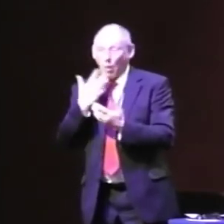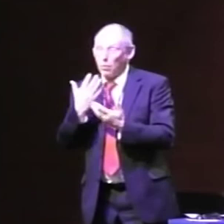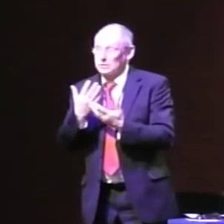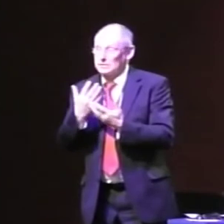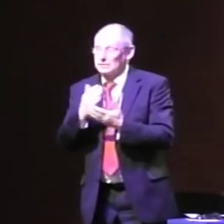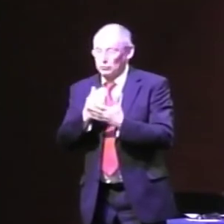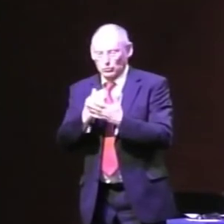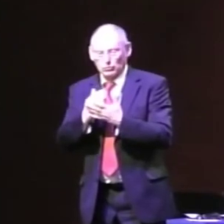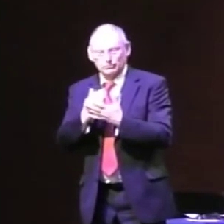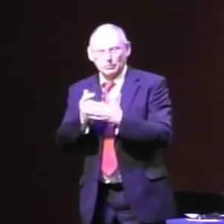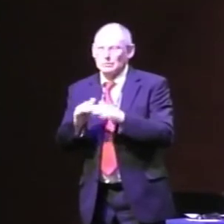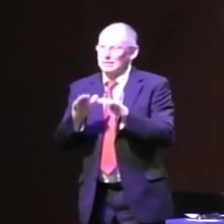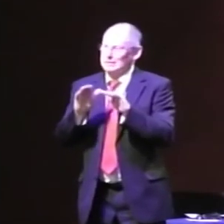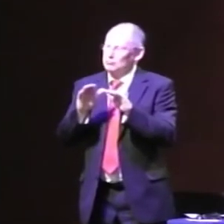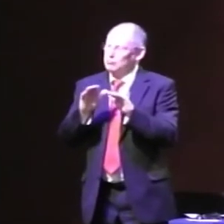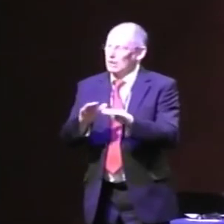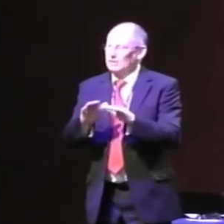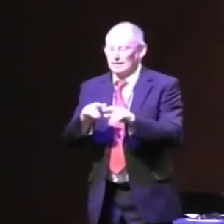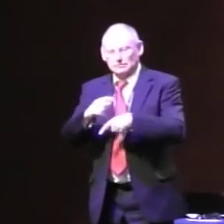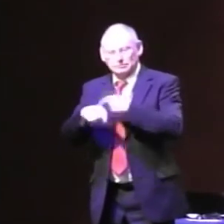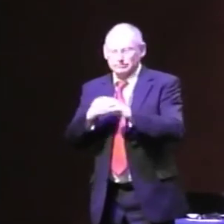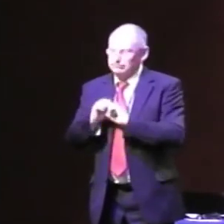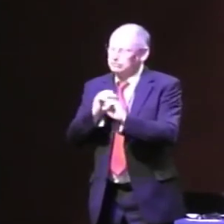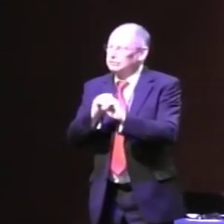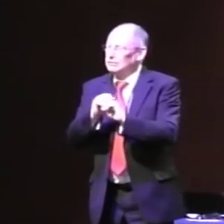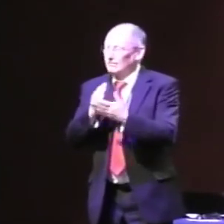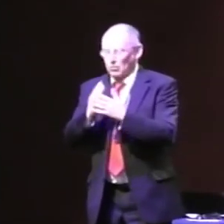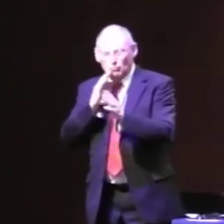to nationalise the privateers' debt whilst we cut the throat